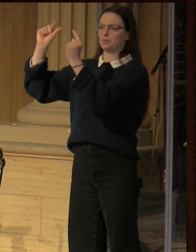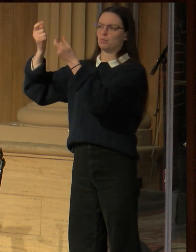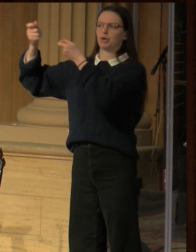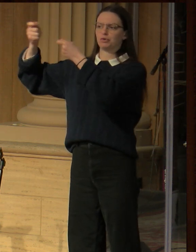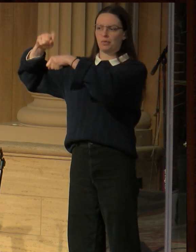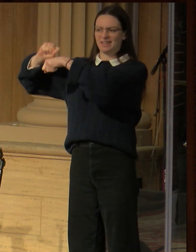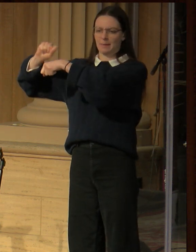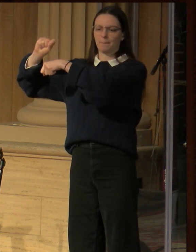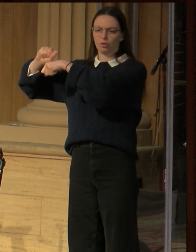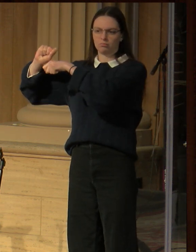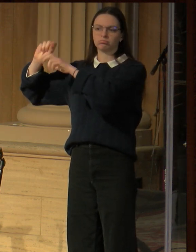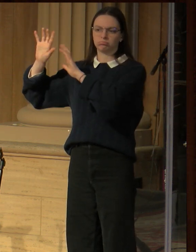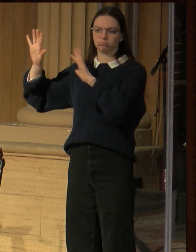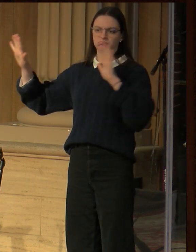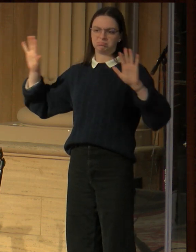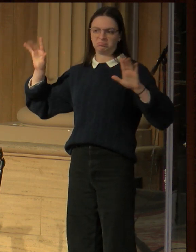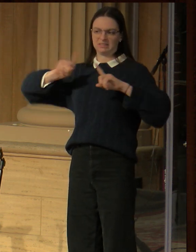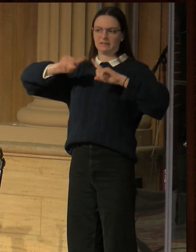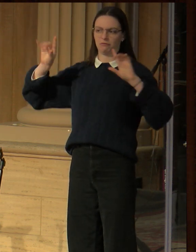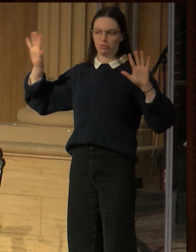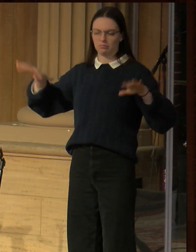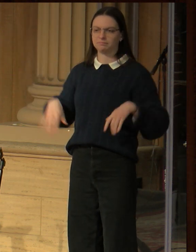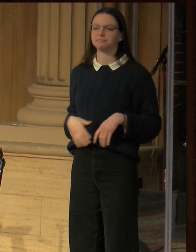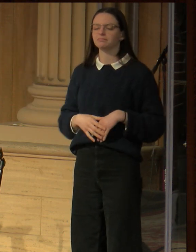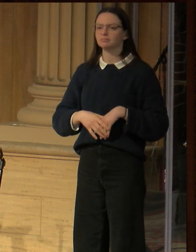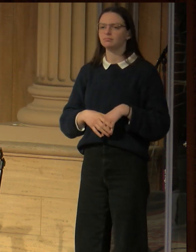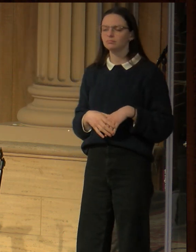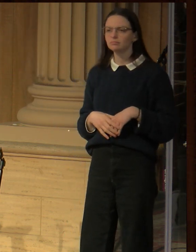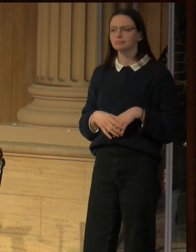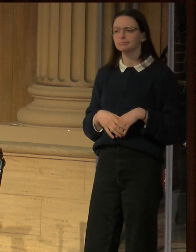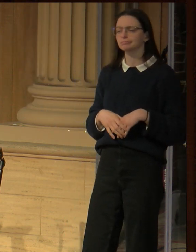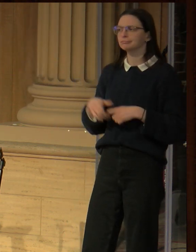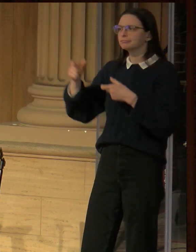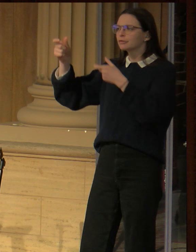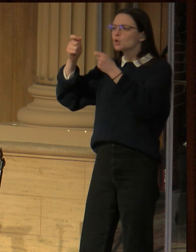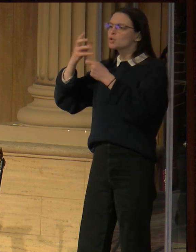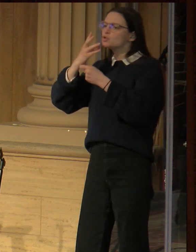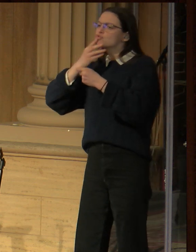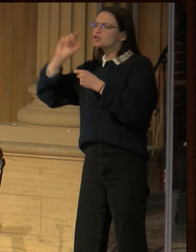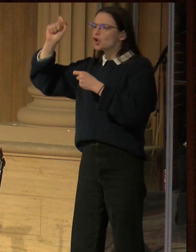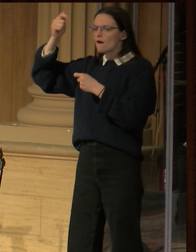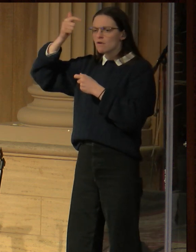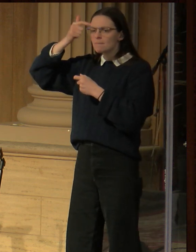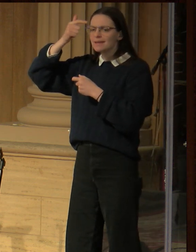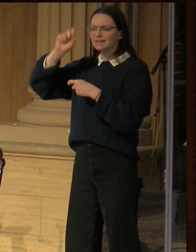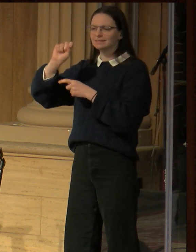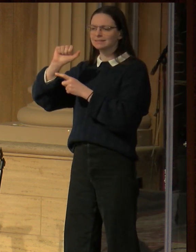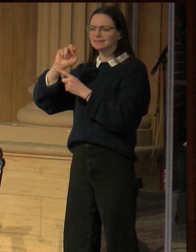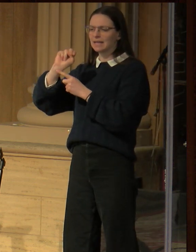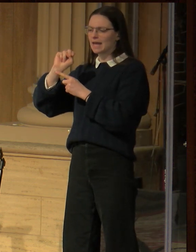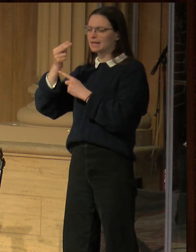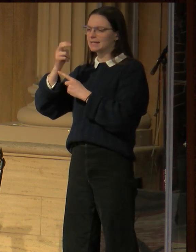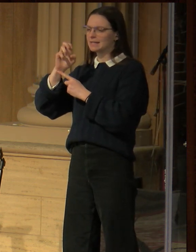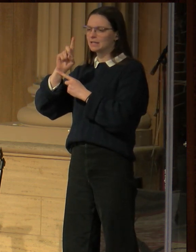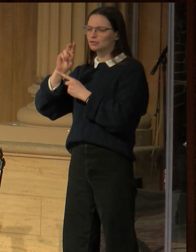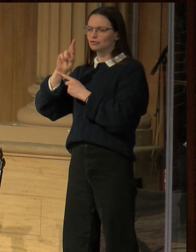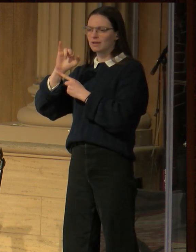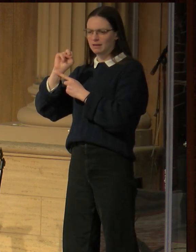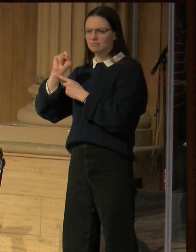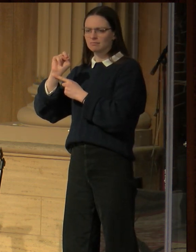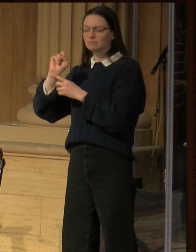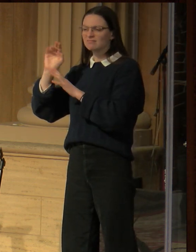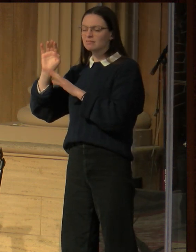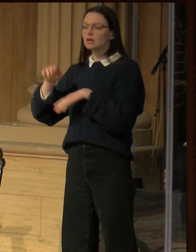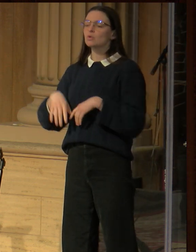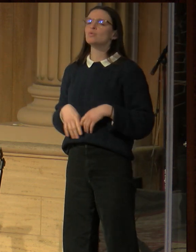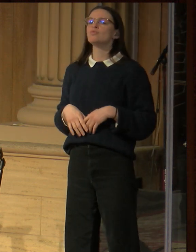temple, the one central temple in Jerusalem. They controlled the Jewish governing council, the Sanhedrin. And so the Pharisees were more of like